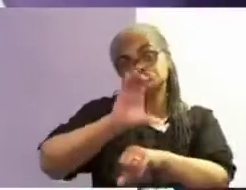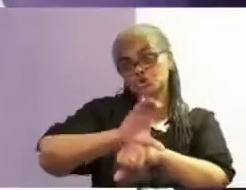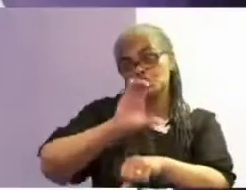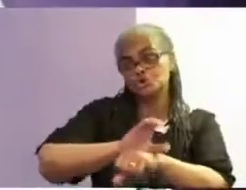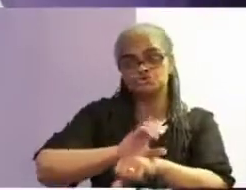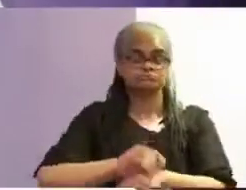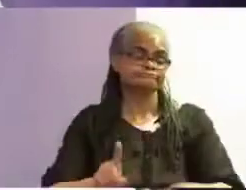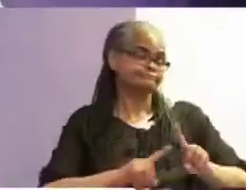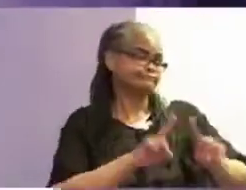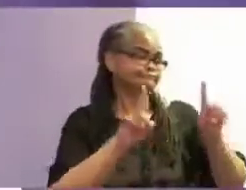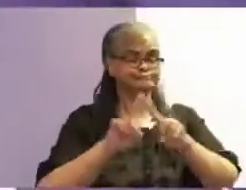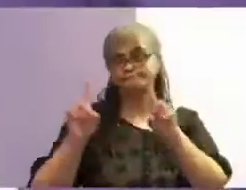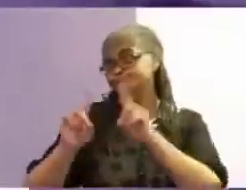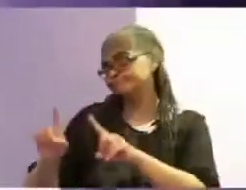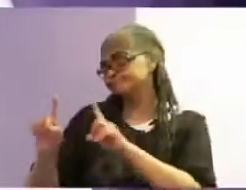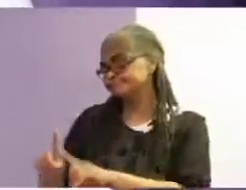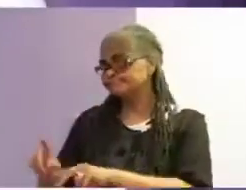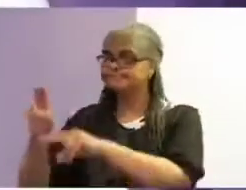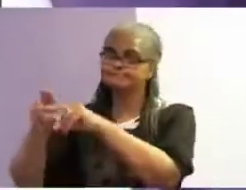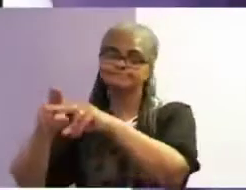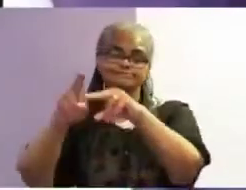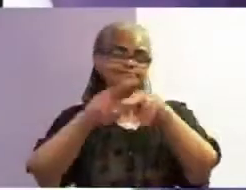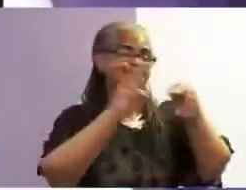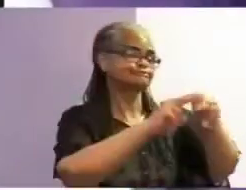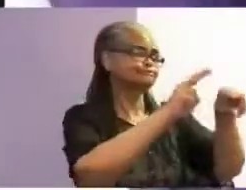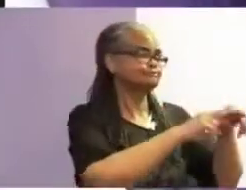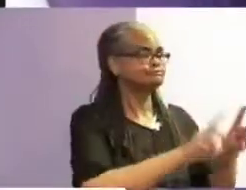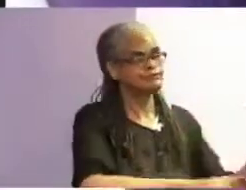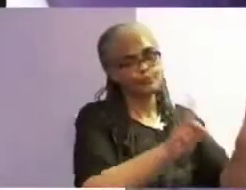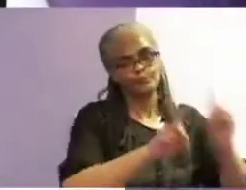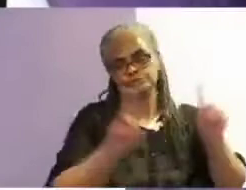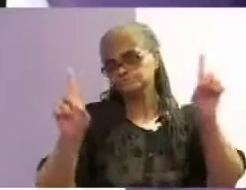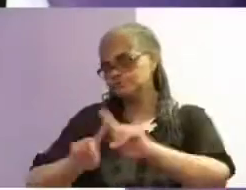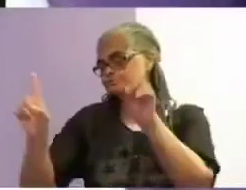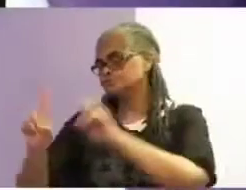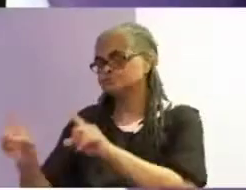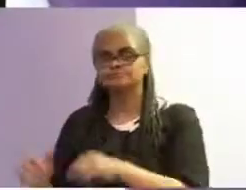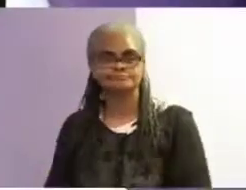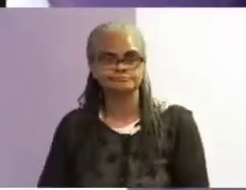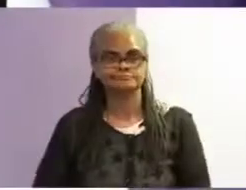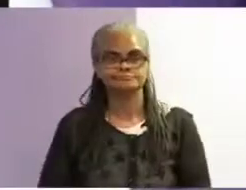while, come to that church, be there for a little while.